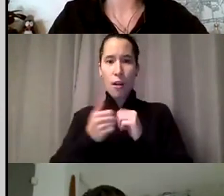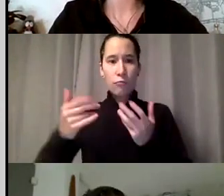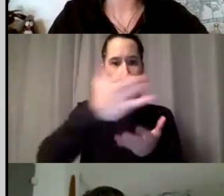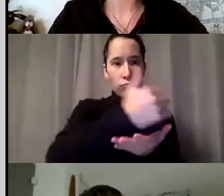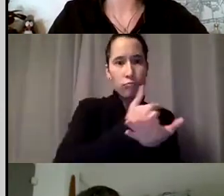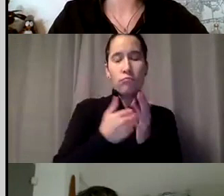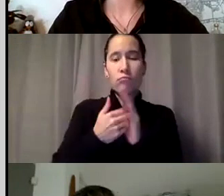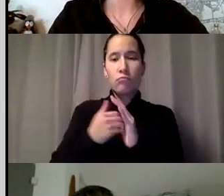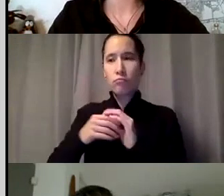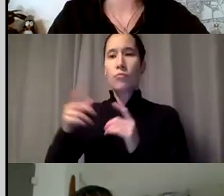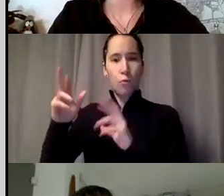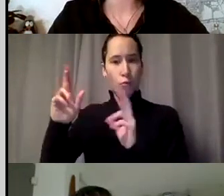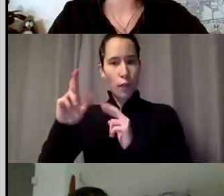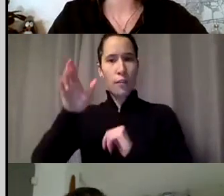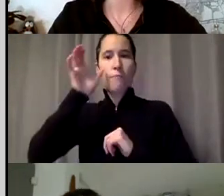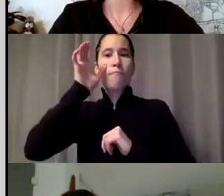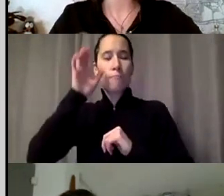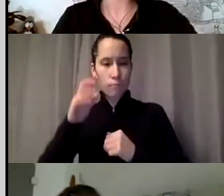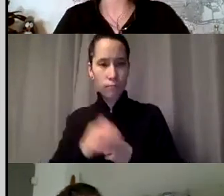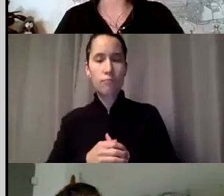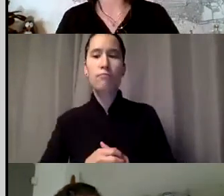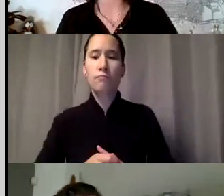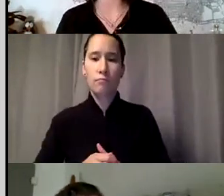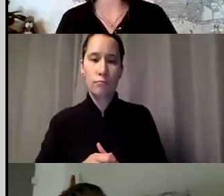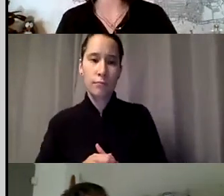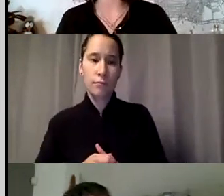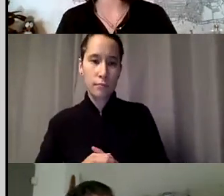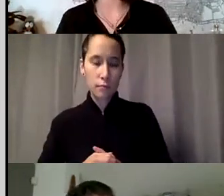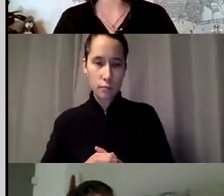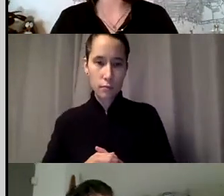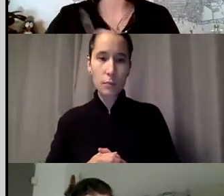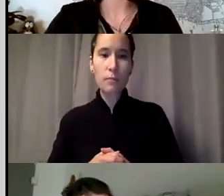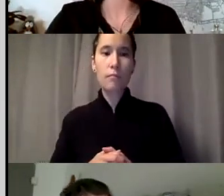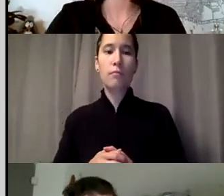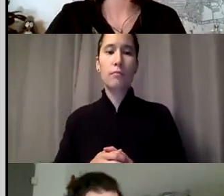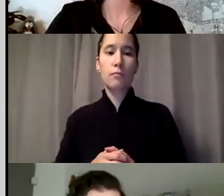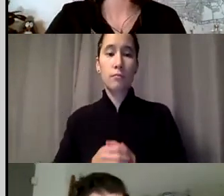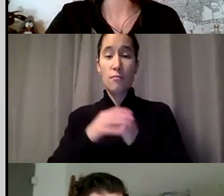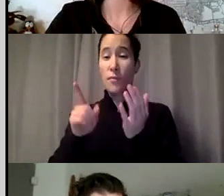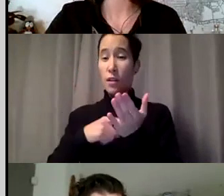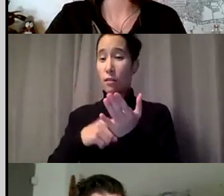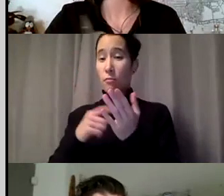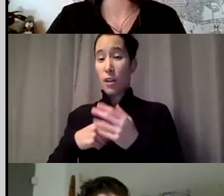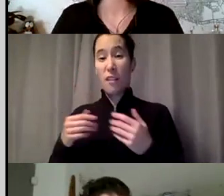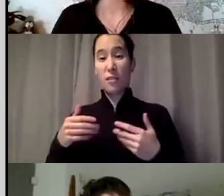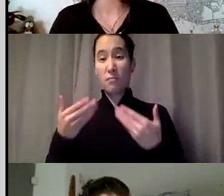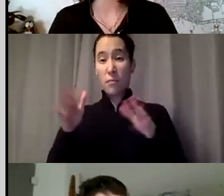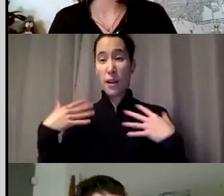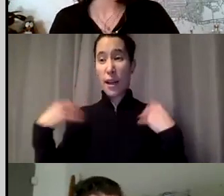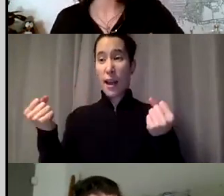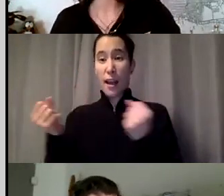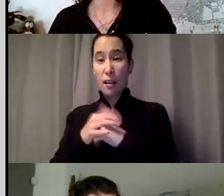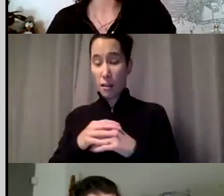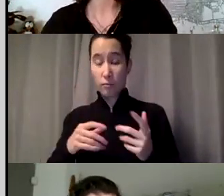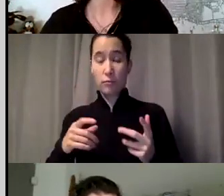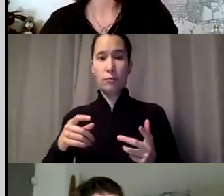that those conversations, we see them go very well, and other times public health then has to make a quick decision because they're seeing